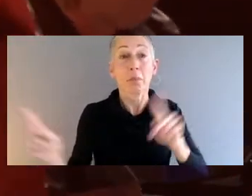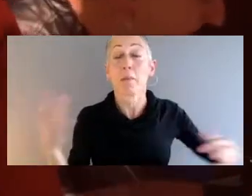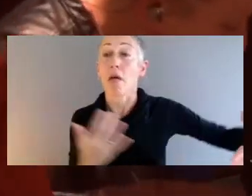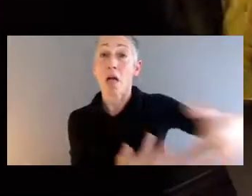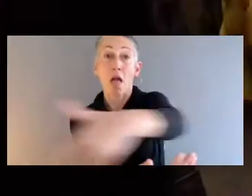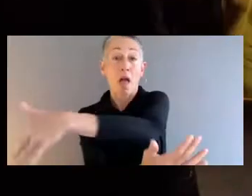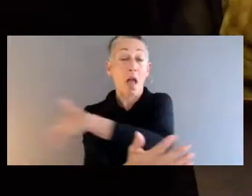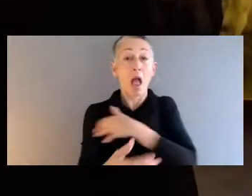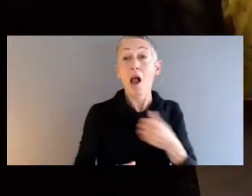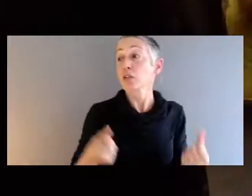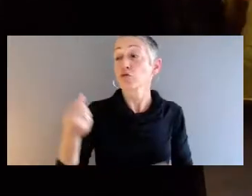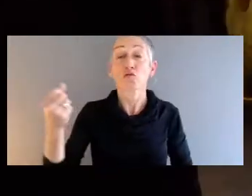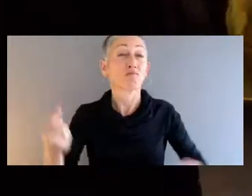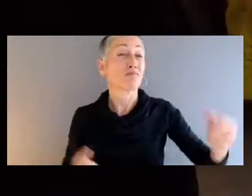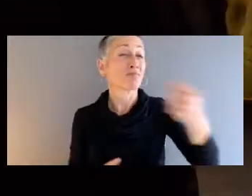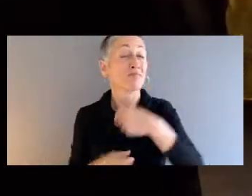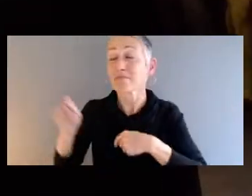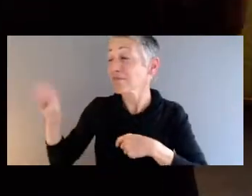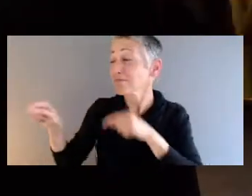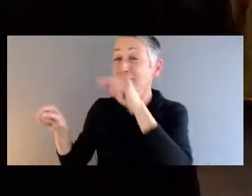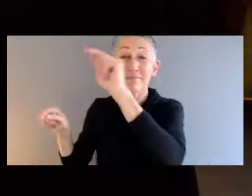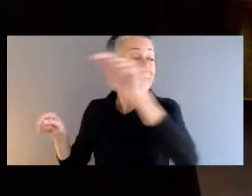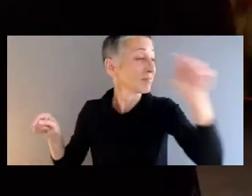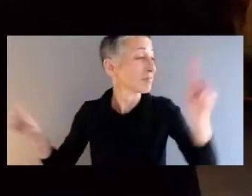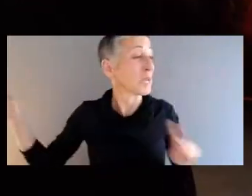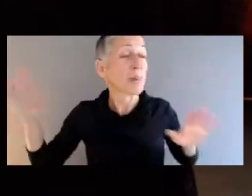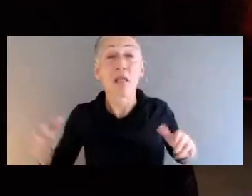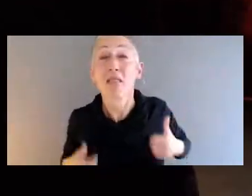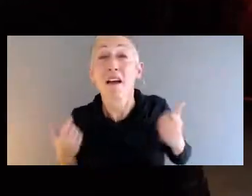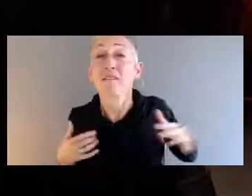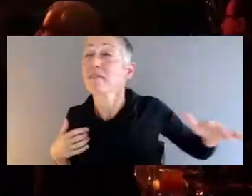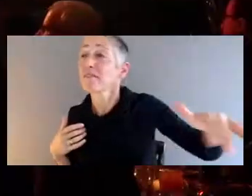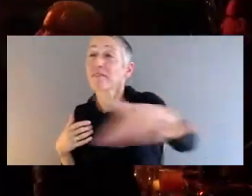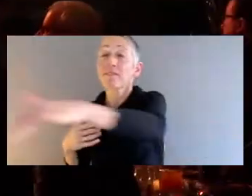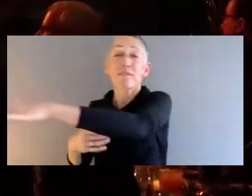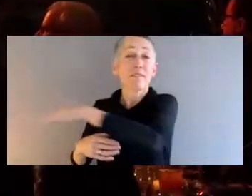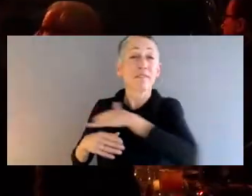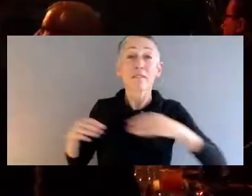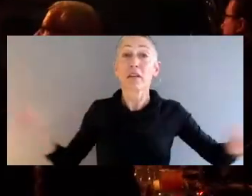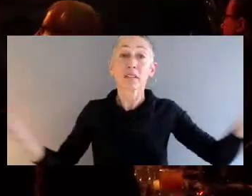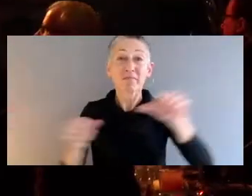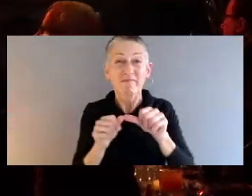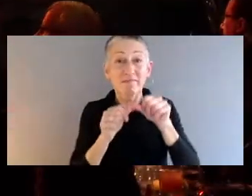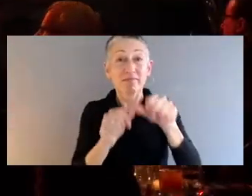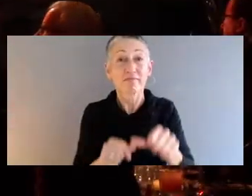on. Wheels turn, nothing will last but this path of